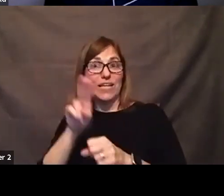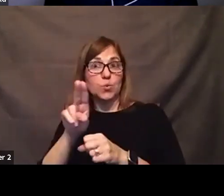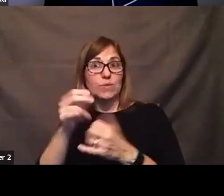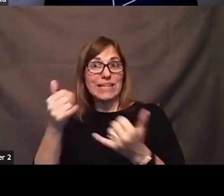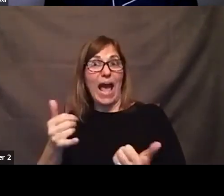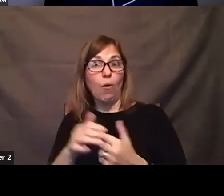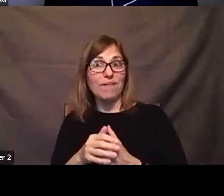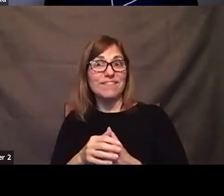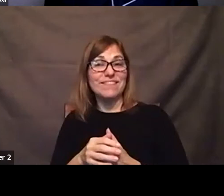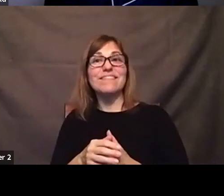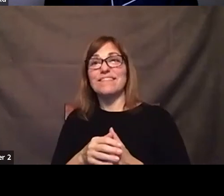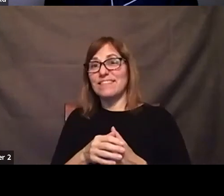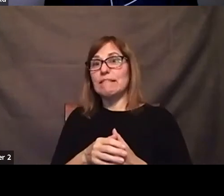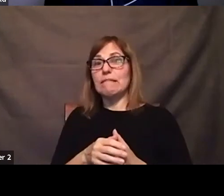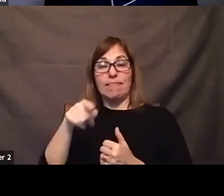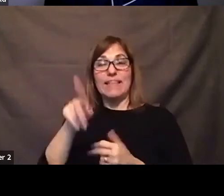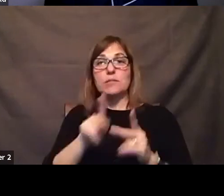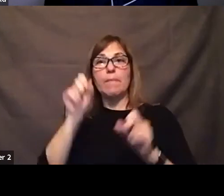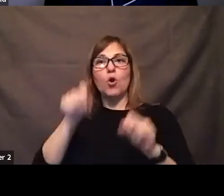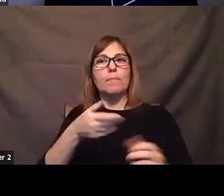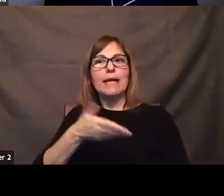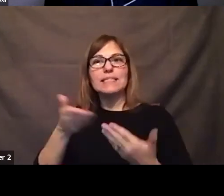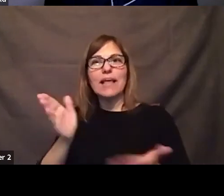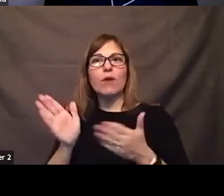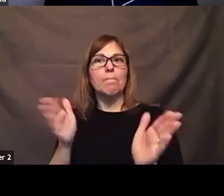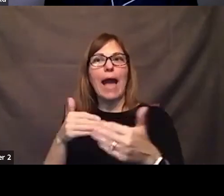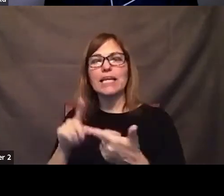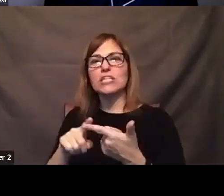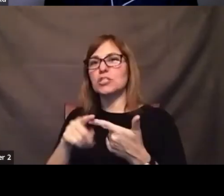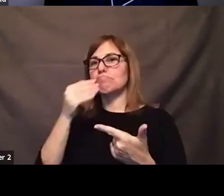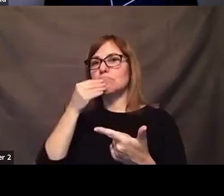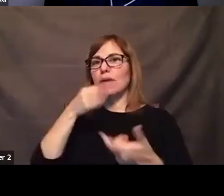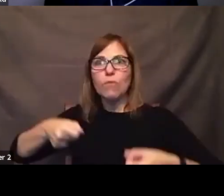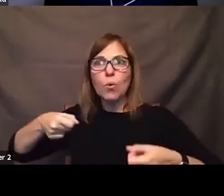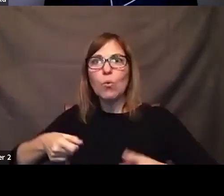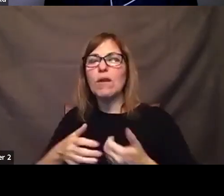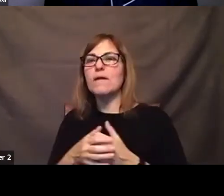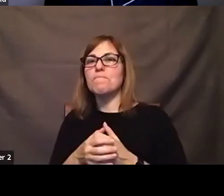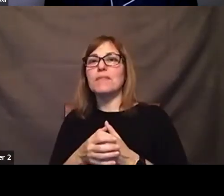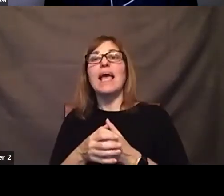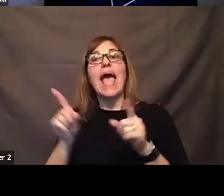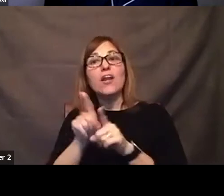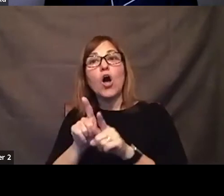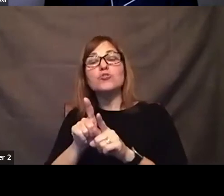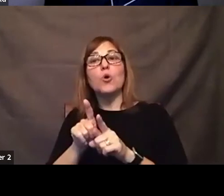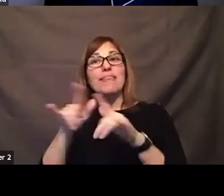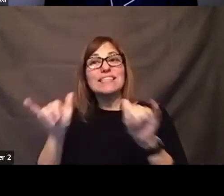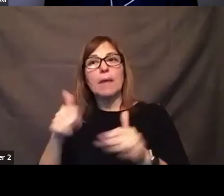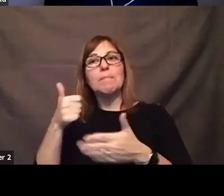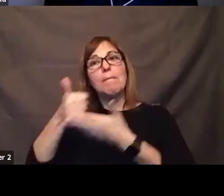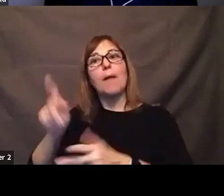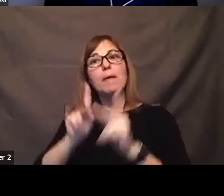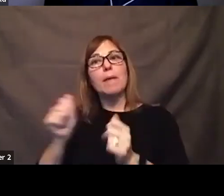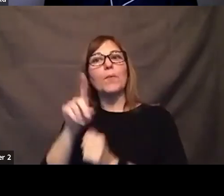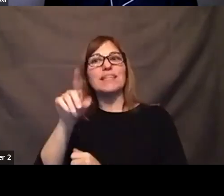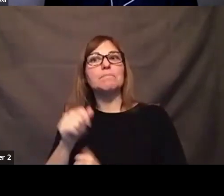also be having, these people could be delivering packages or groceries, as well as assisting people with disabilities. It'd just